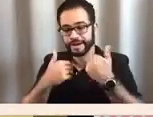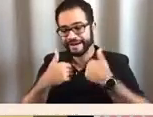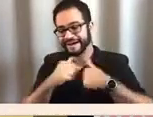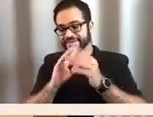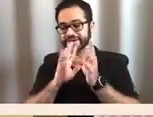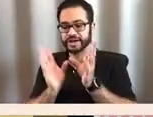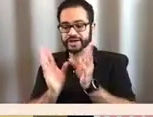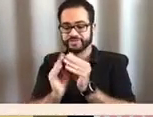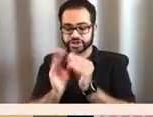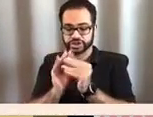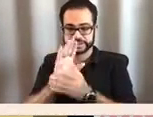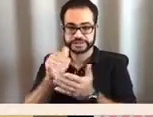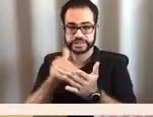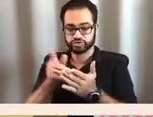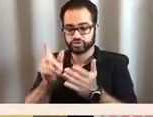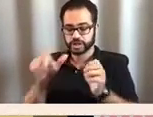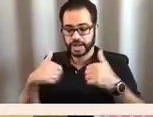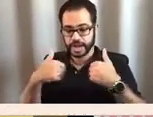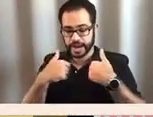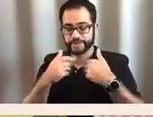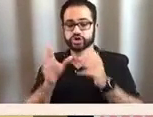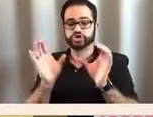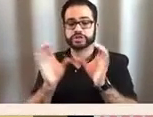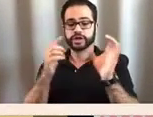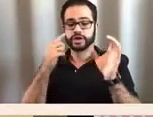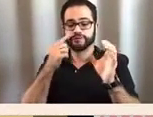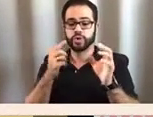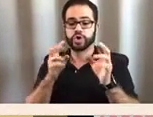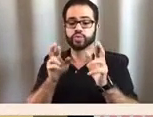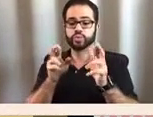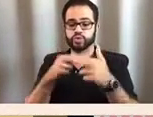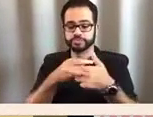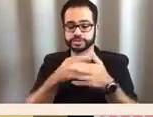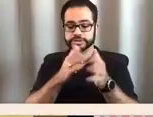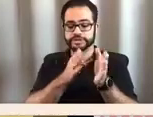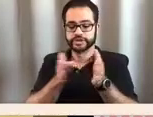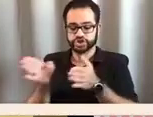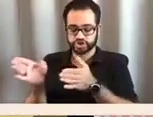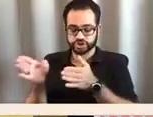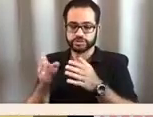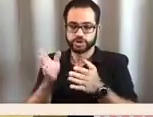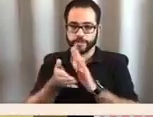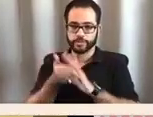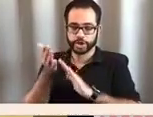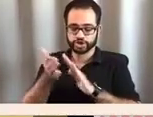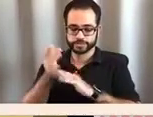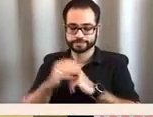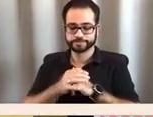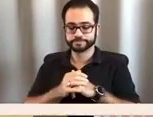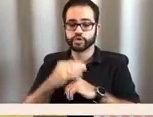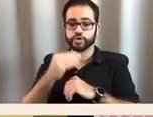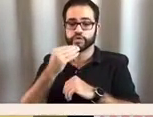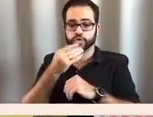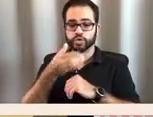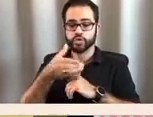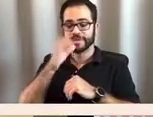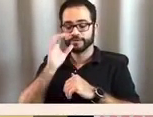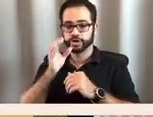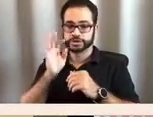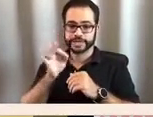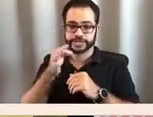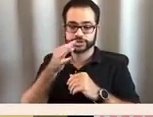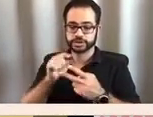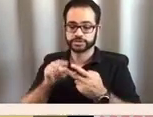can have a certificate in rooms division operation. Food and beverage specialist,